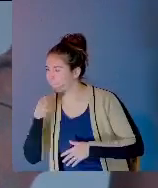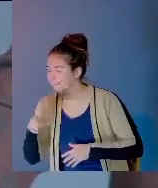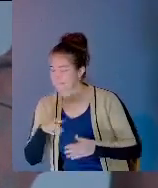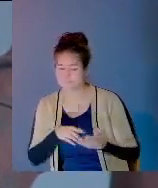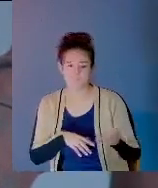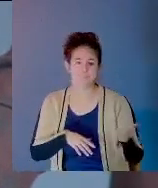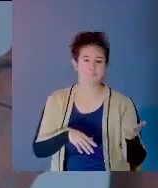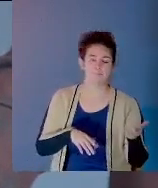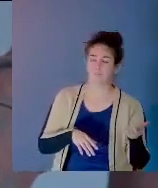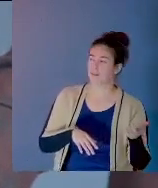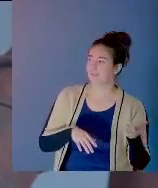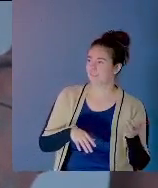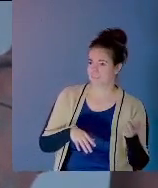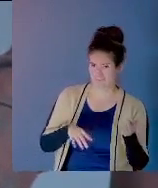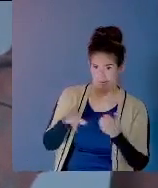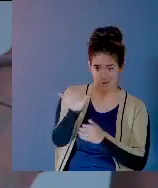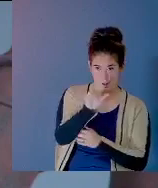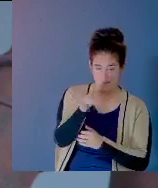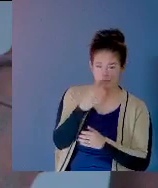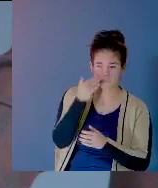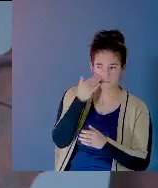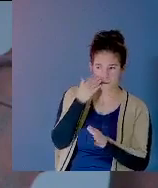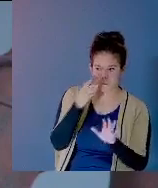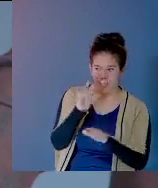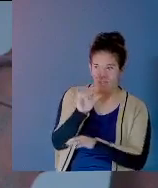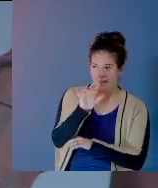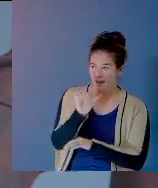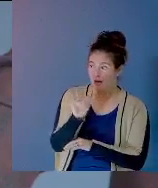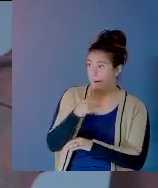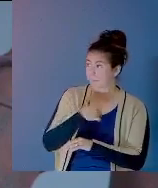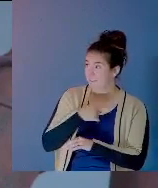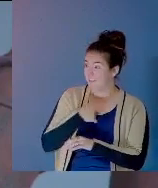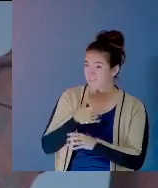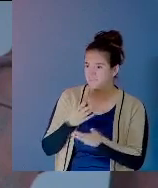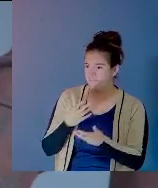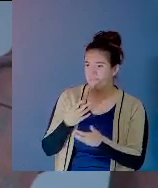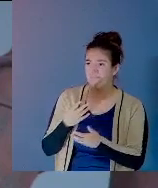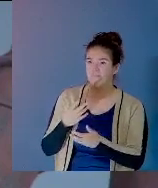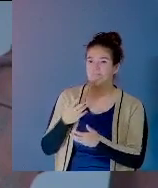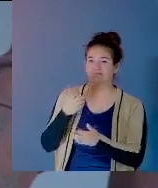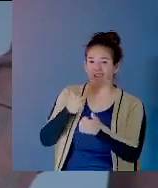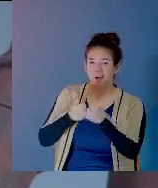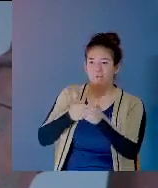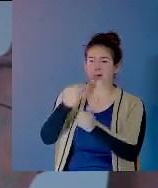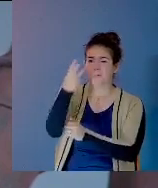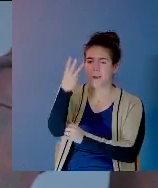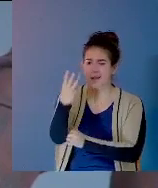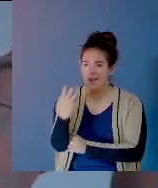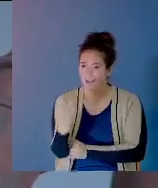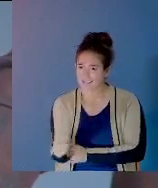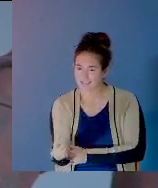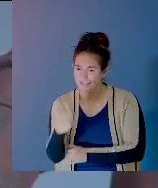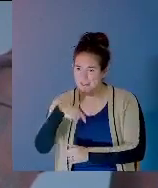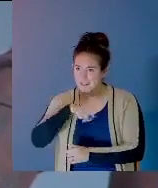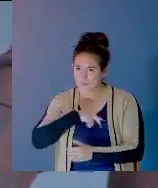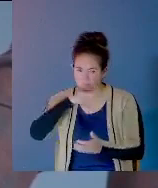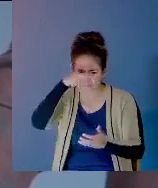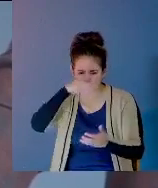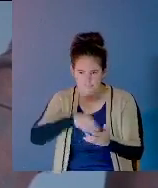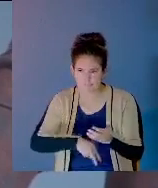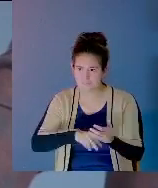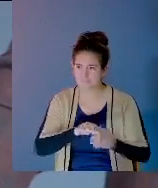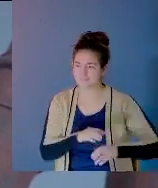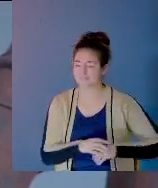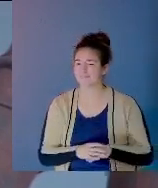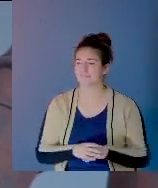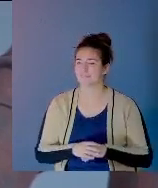by the way, Larry and I spend a little time on the gospel every Wednesday, so that's a good thing. Yeah. When the poor